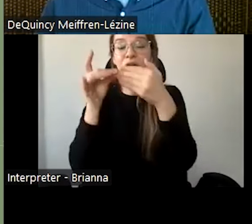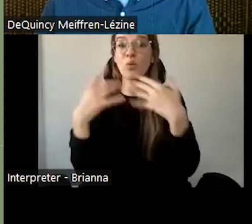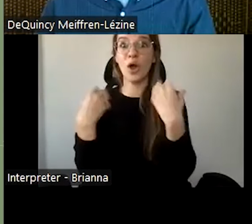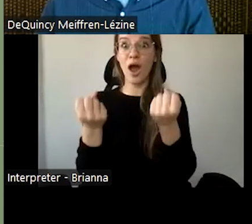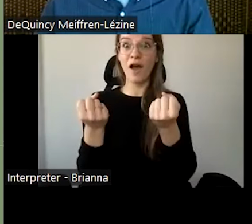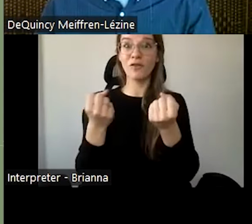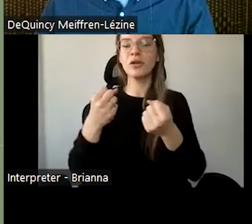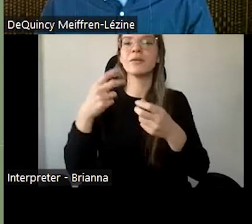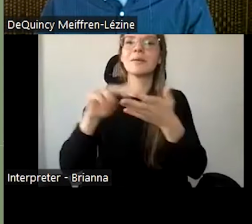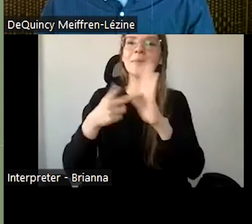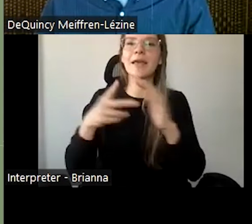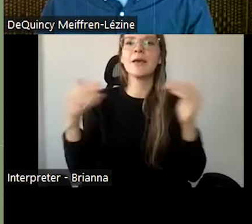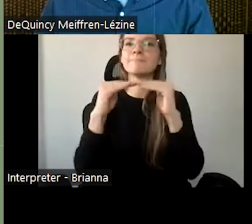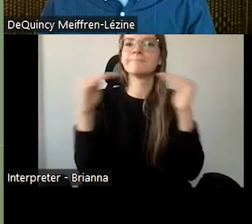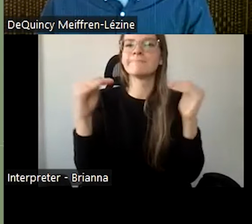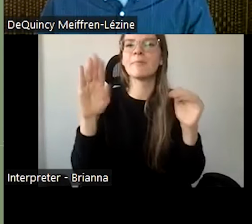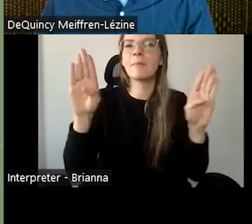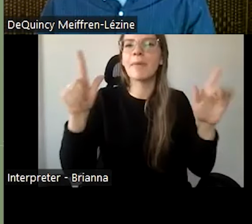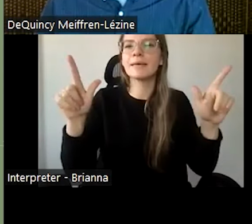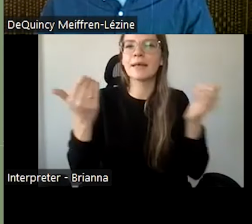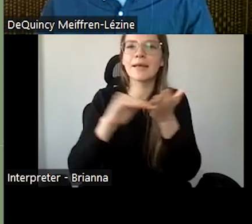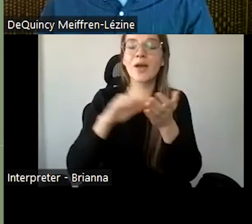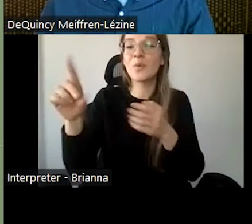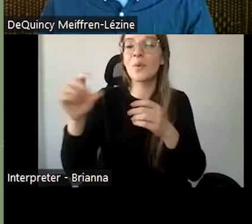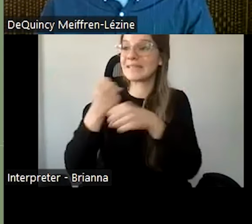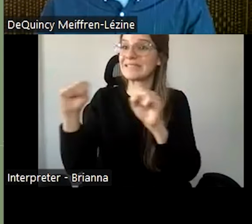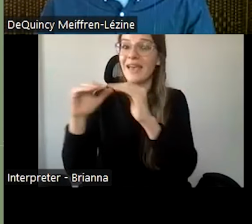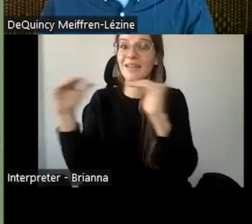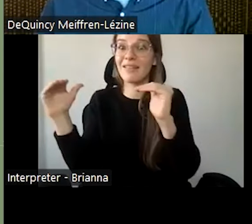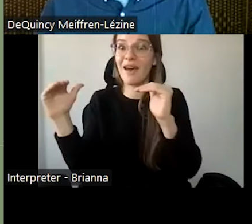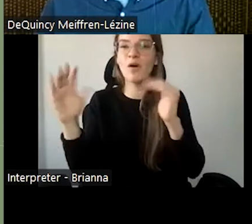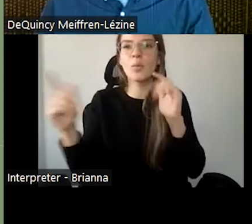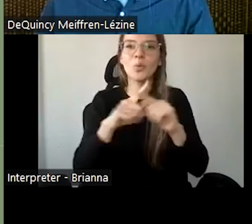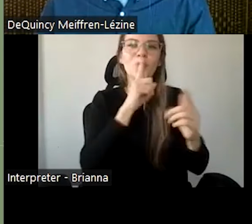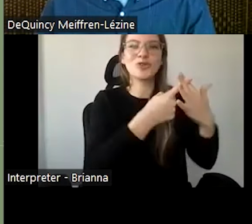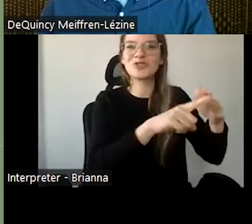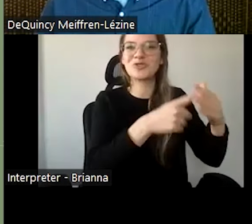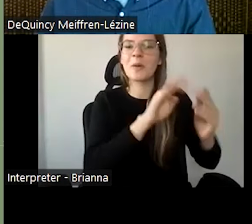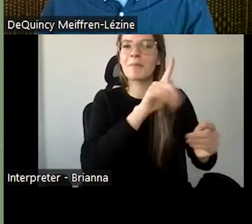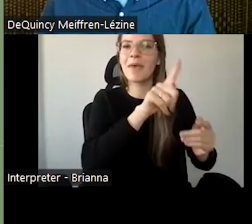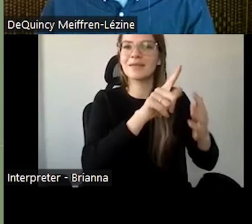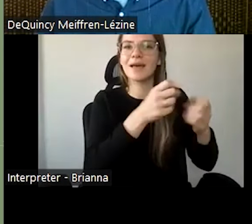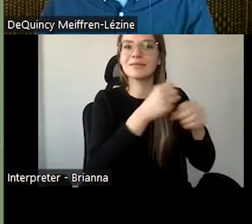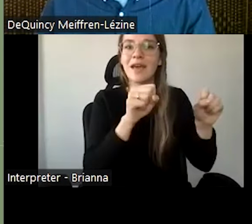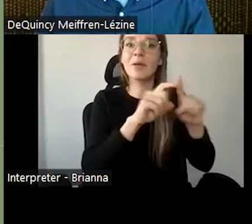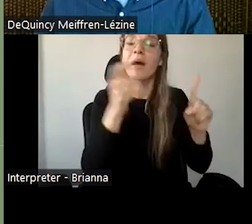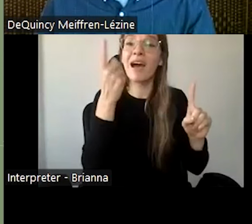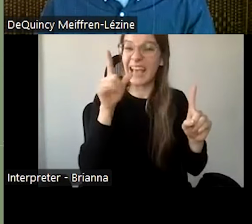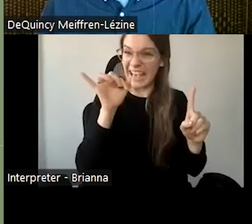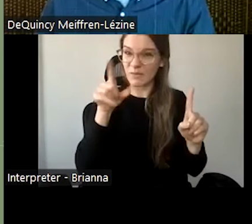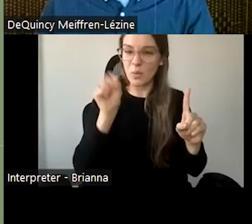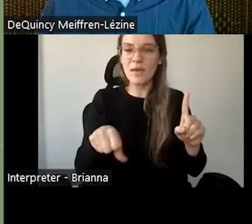same level of safety that you had at the start. But if you're able to get